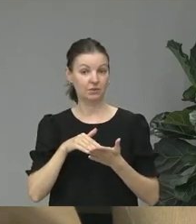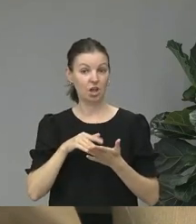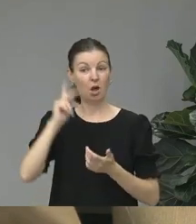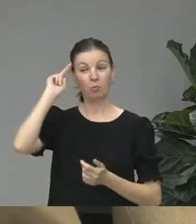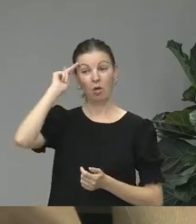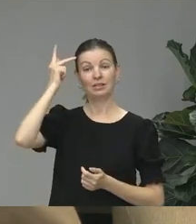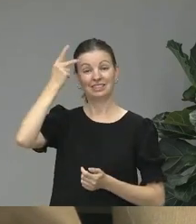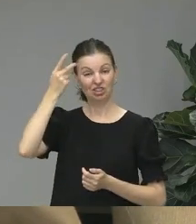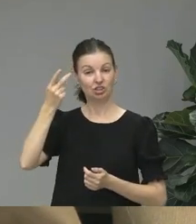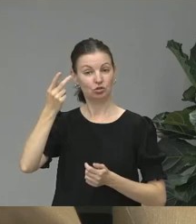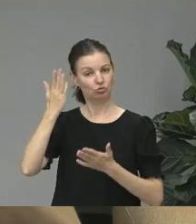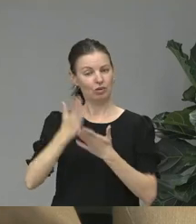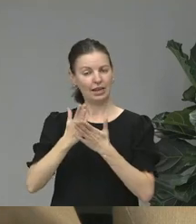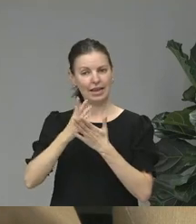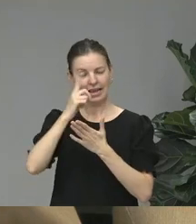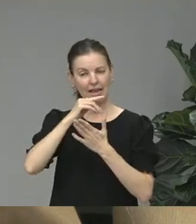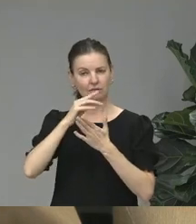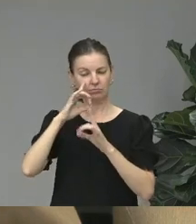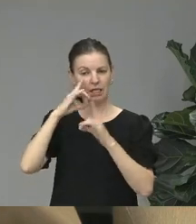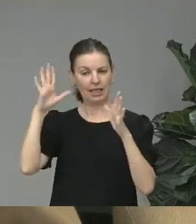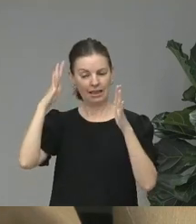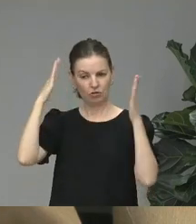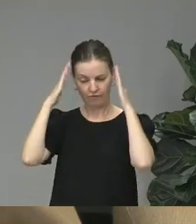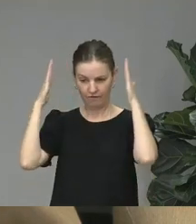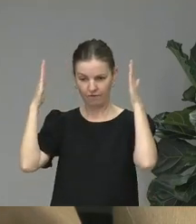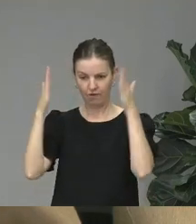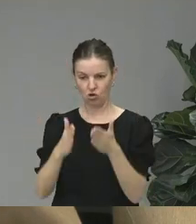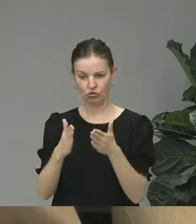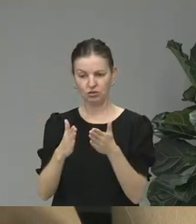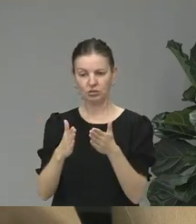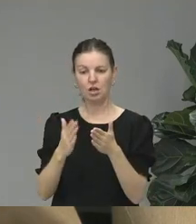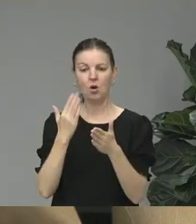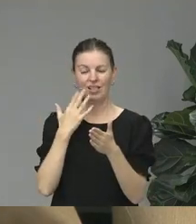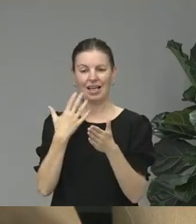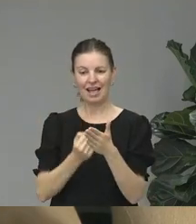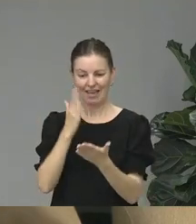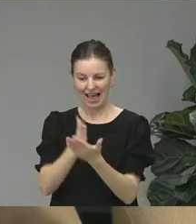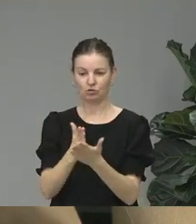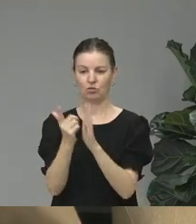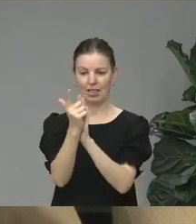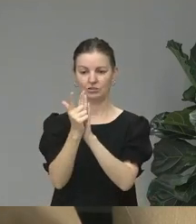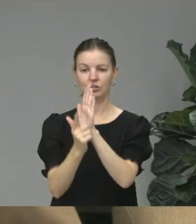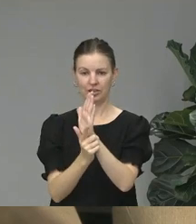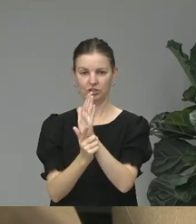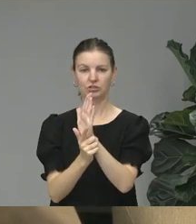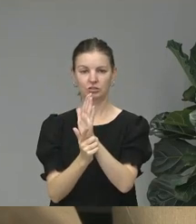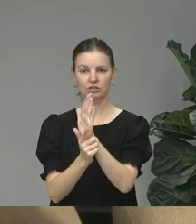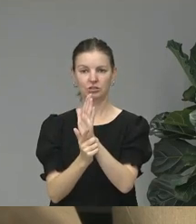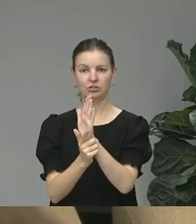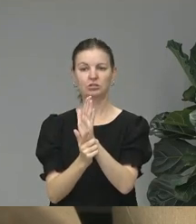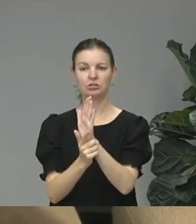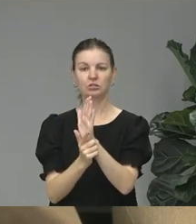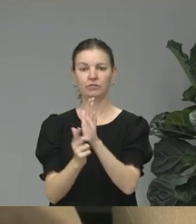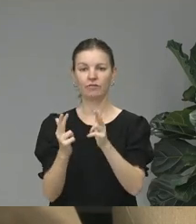politicians focus their mind on when there is, you know, legislation to be introduced, and it is a bit